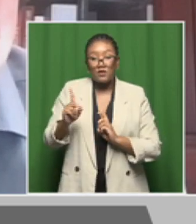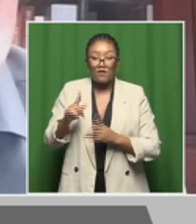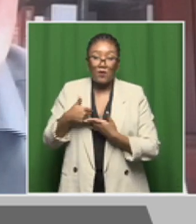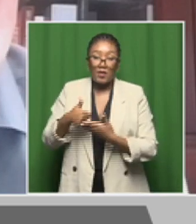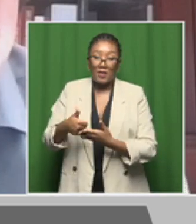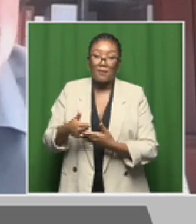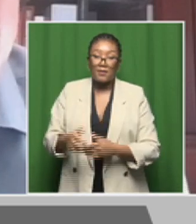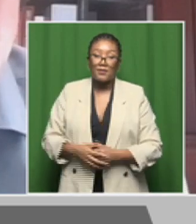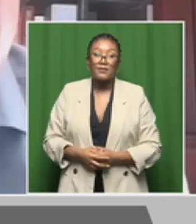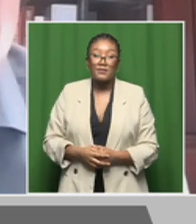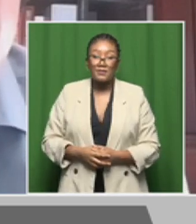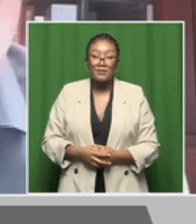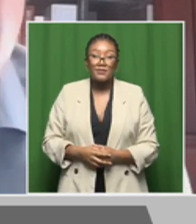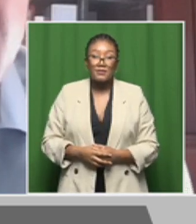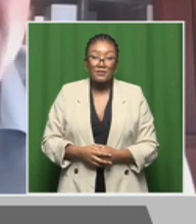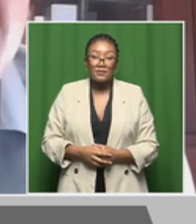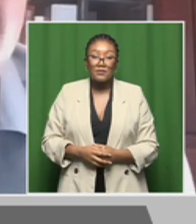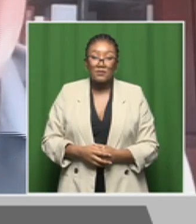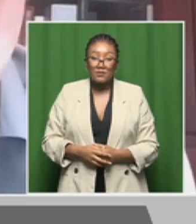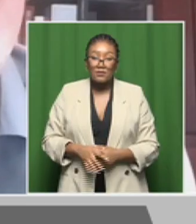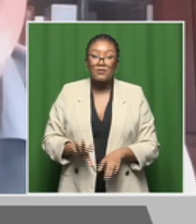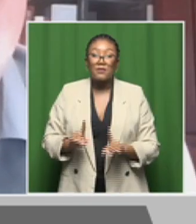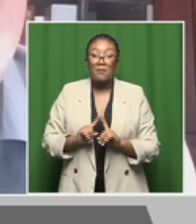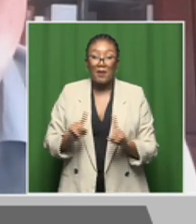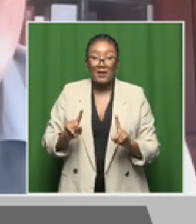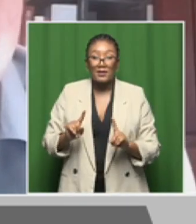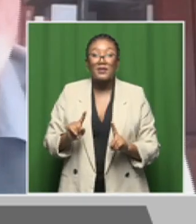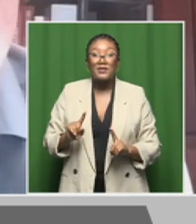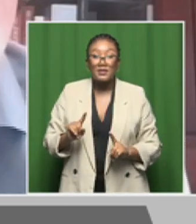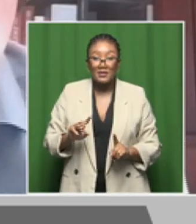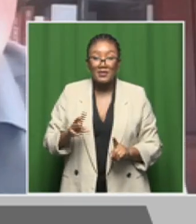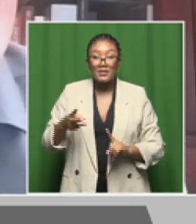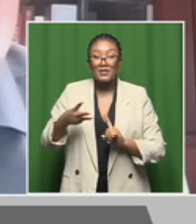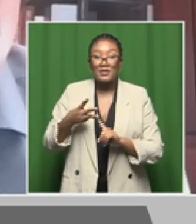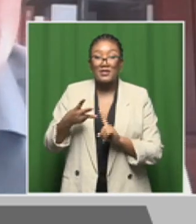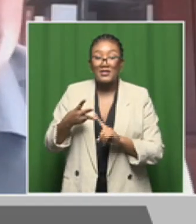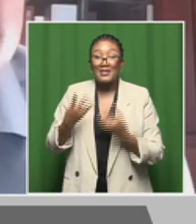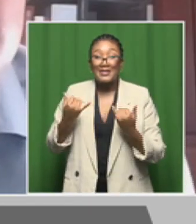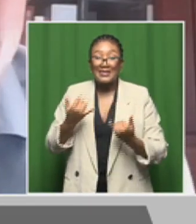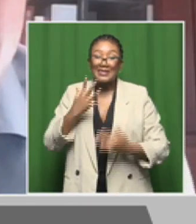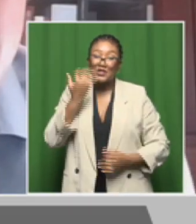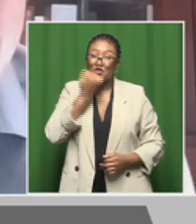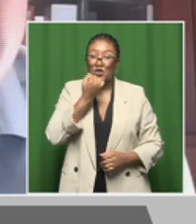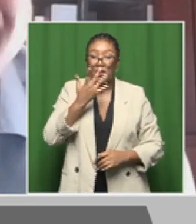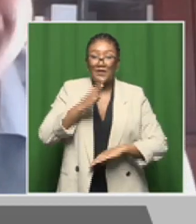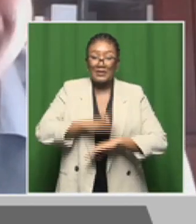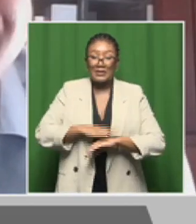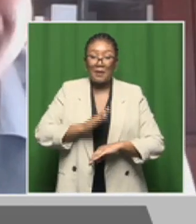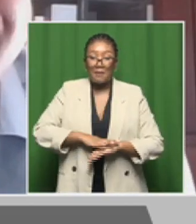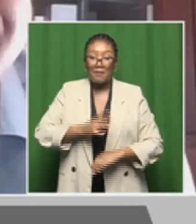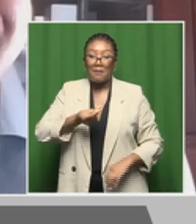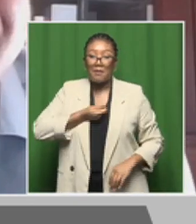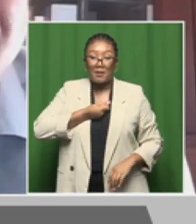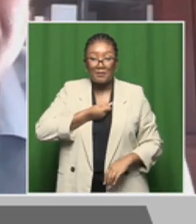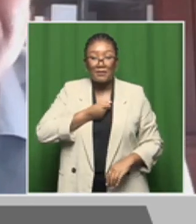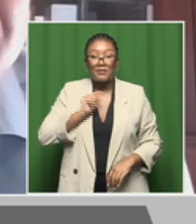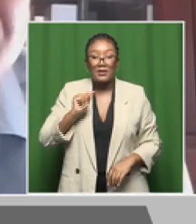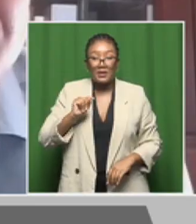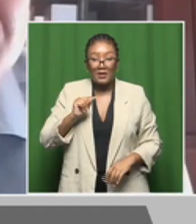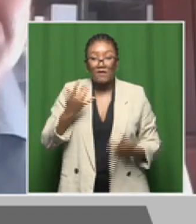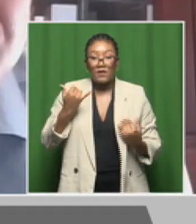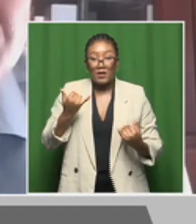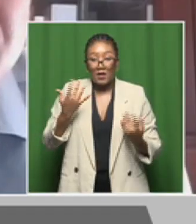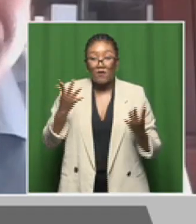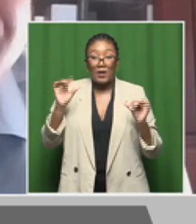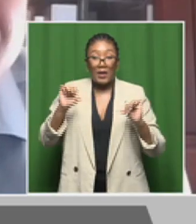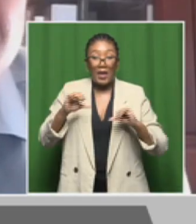constraints. All But I right. do want to make one other very I'll important tell you what, point. Stavros, we're out of time, and I actually want us to come back and speak more specifically to